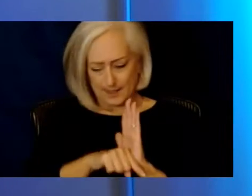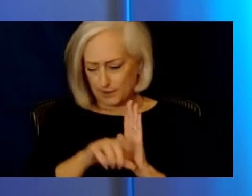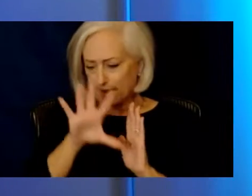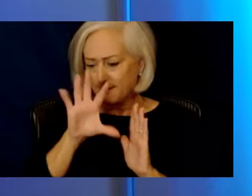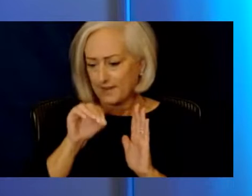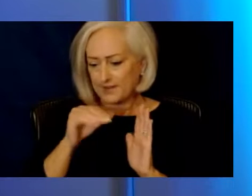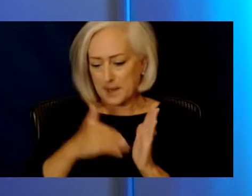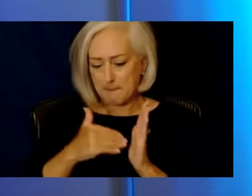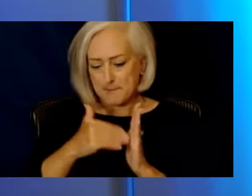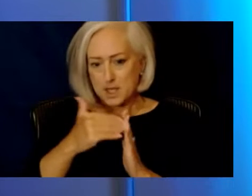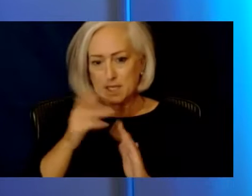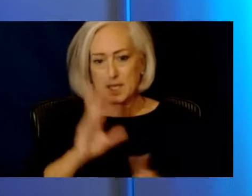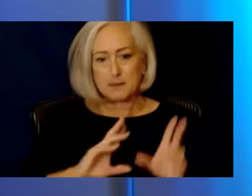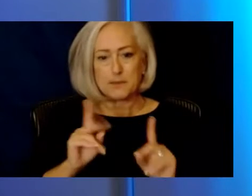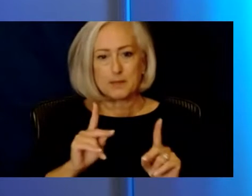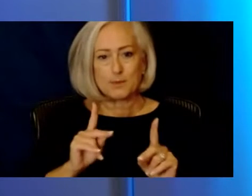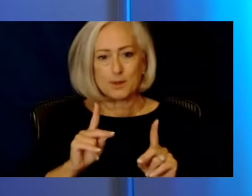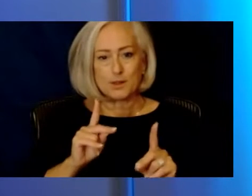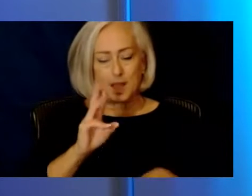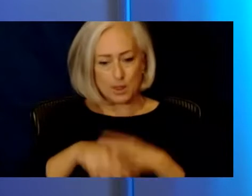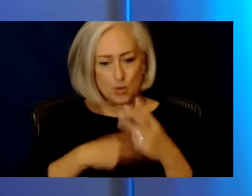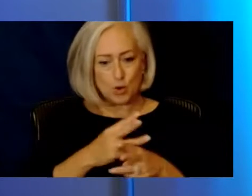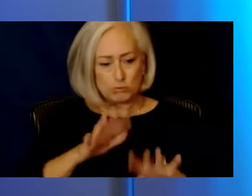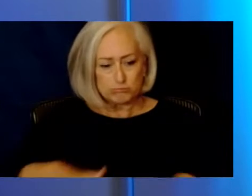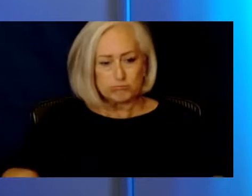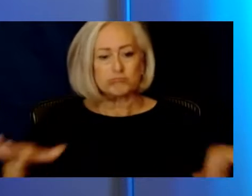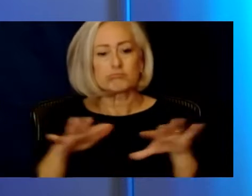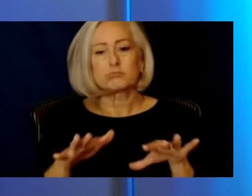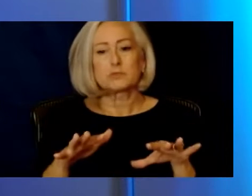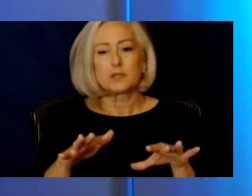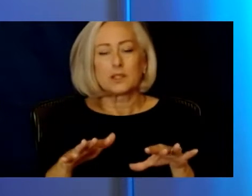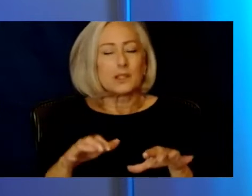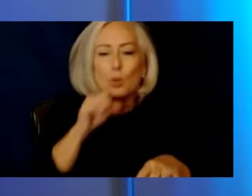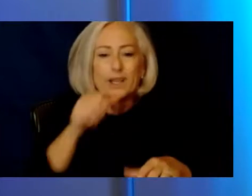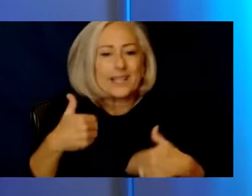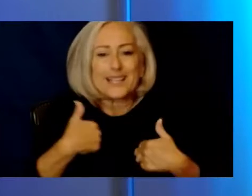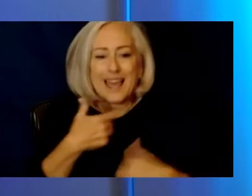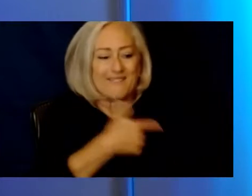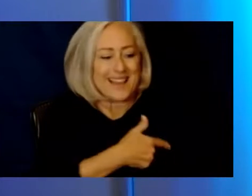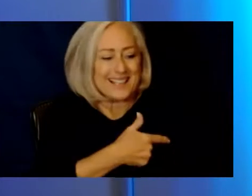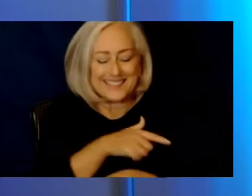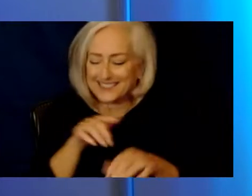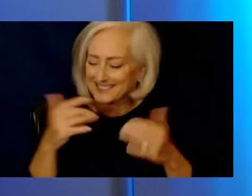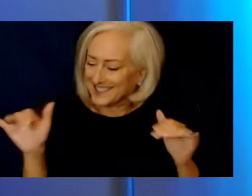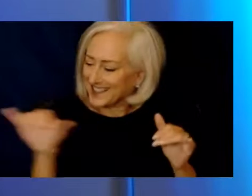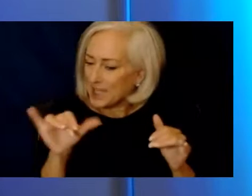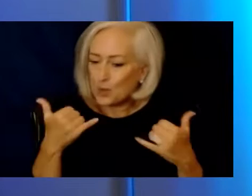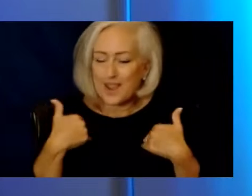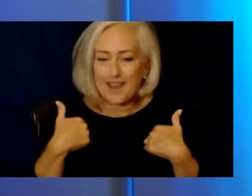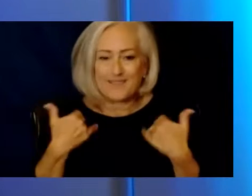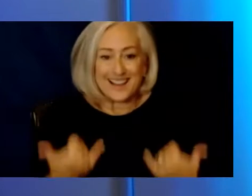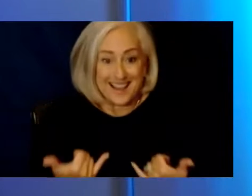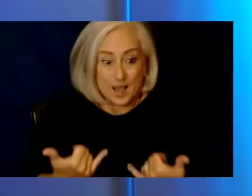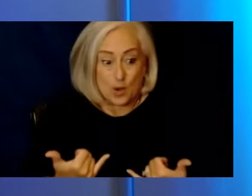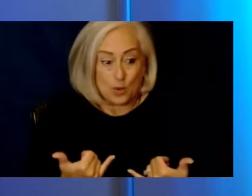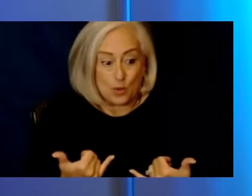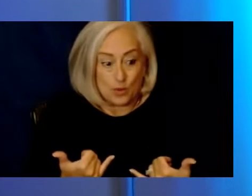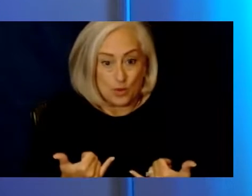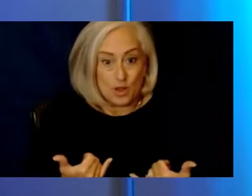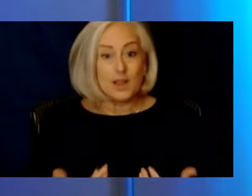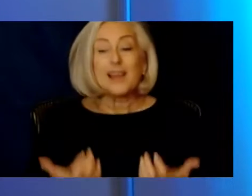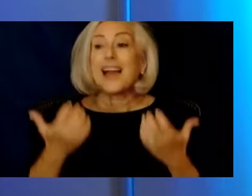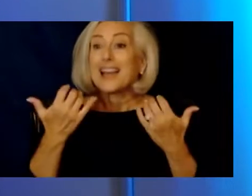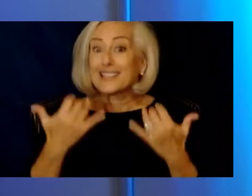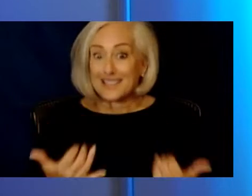didn't have the vaccines that we have now. We've been able to roll out a couple of really excellent vaccines